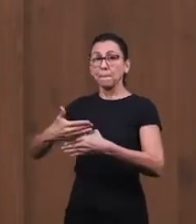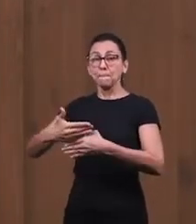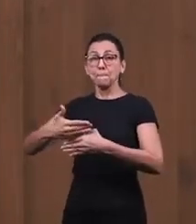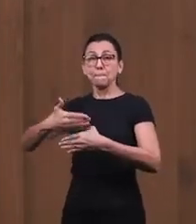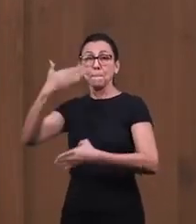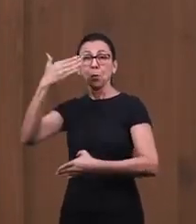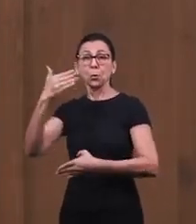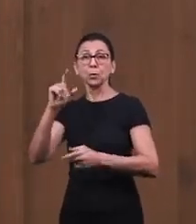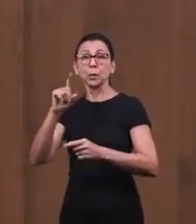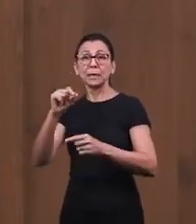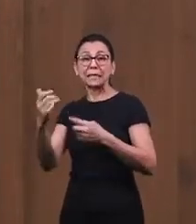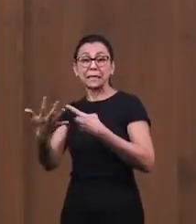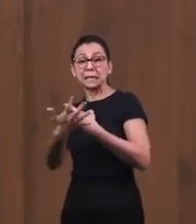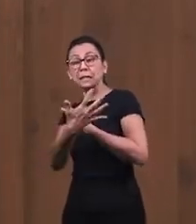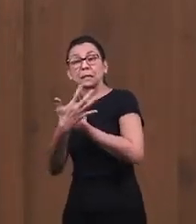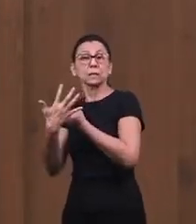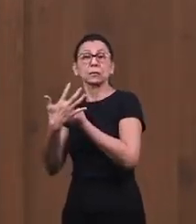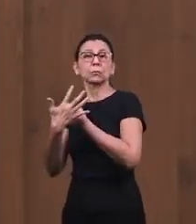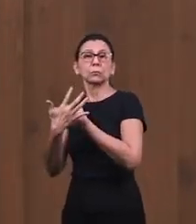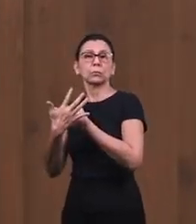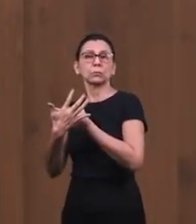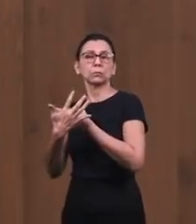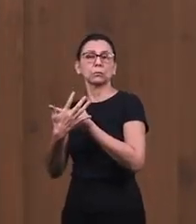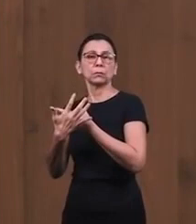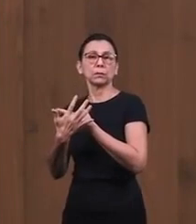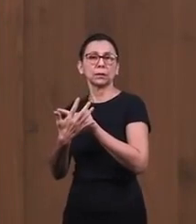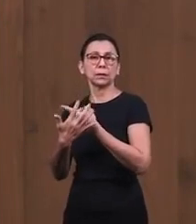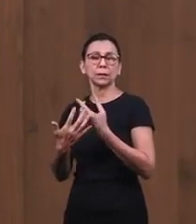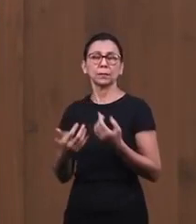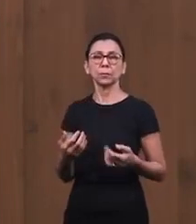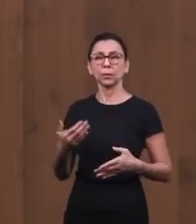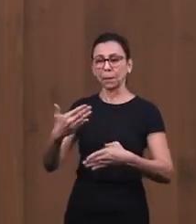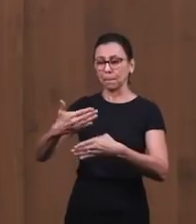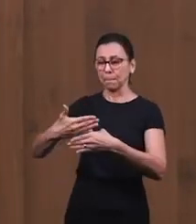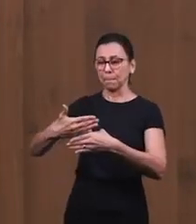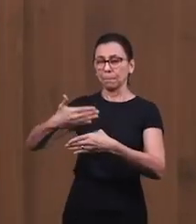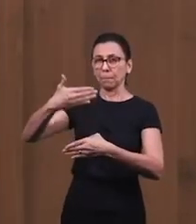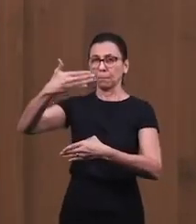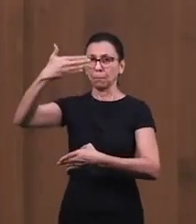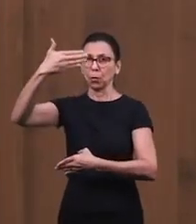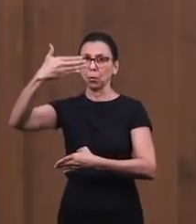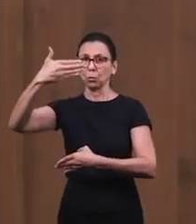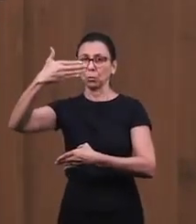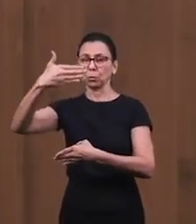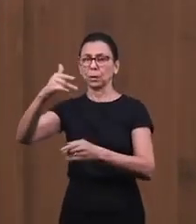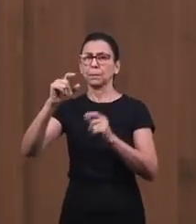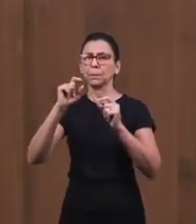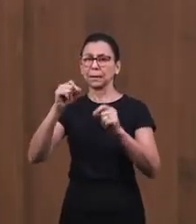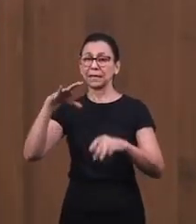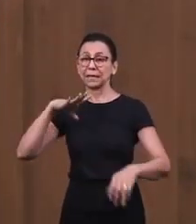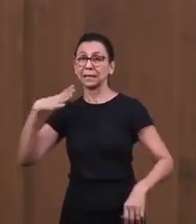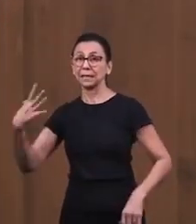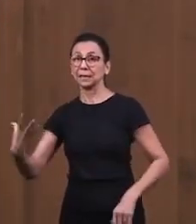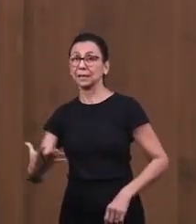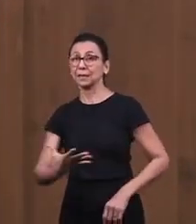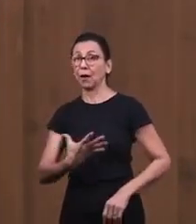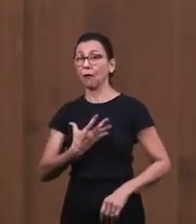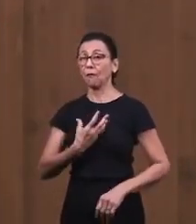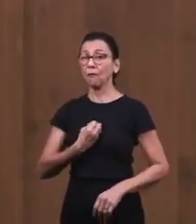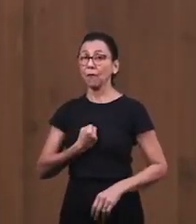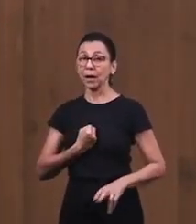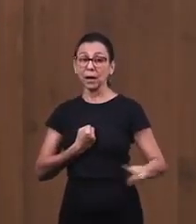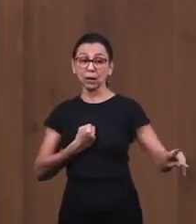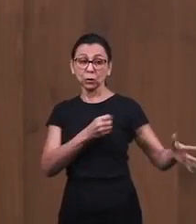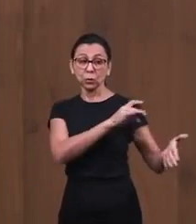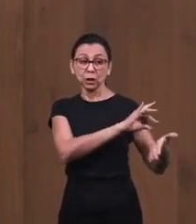Is our security. And the word said that in the word that the walls would be